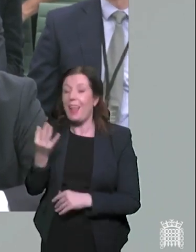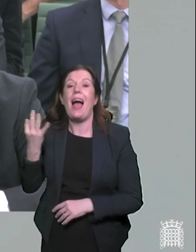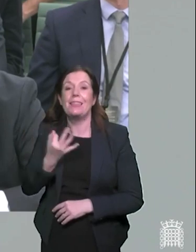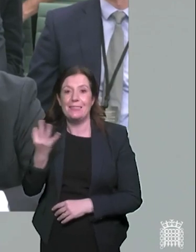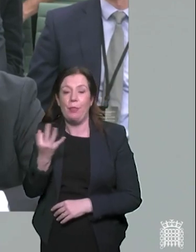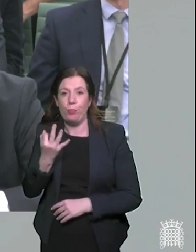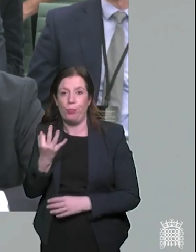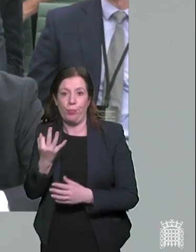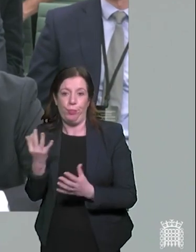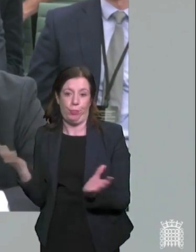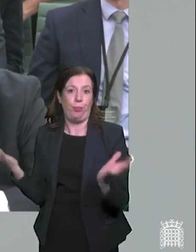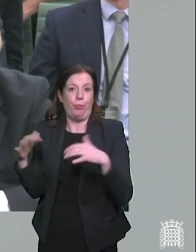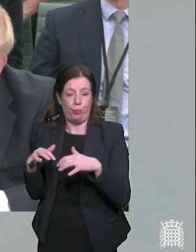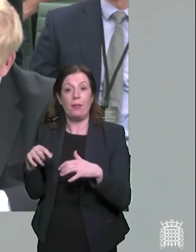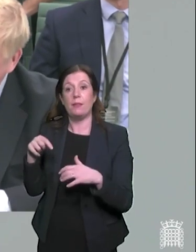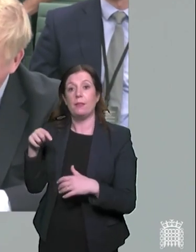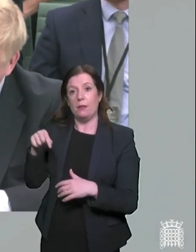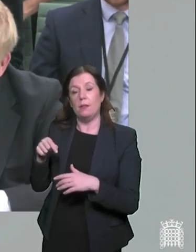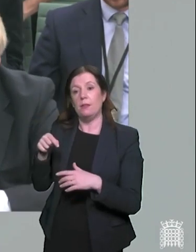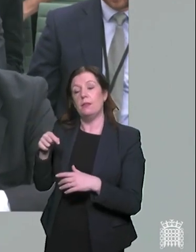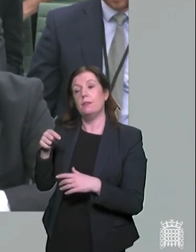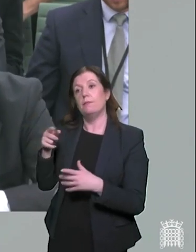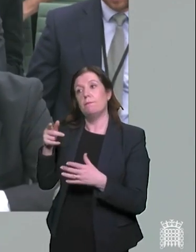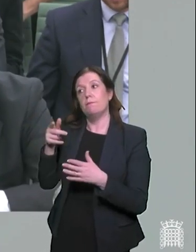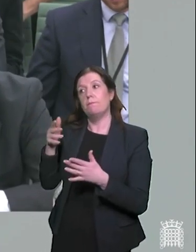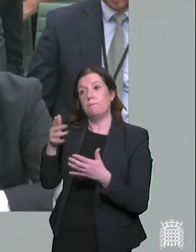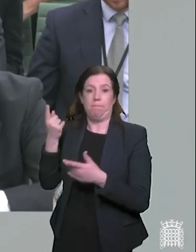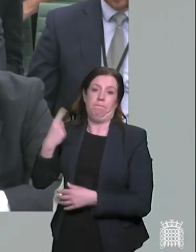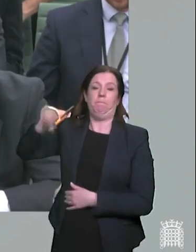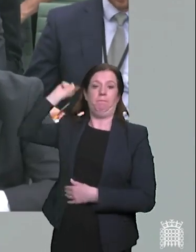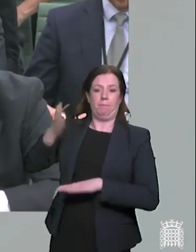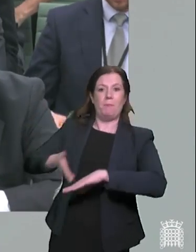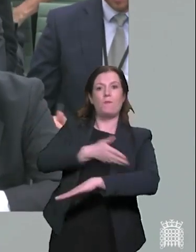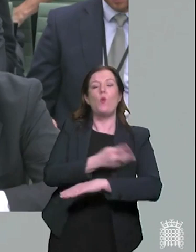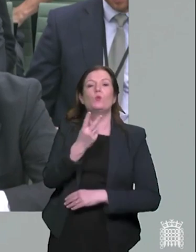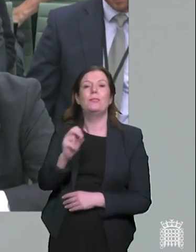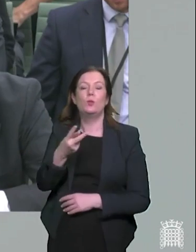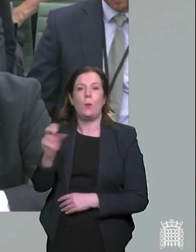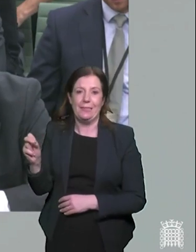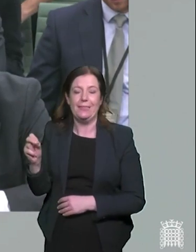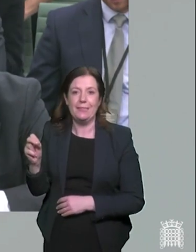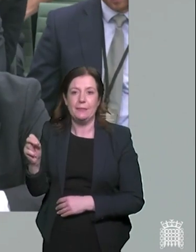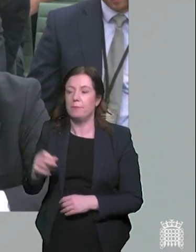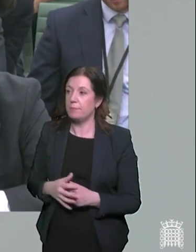18th event, December the 18th event of the previous year of 2020.